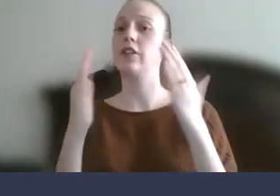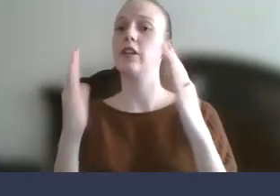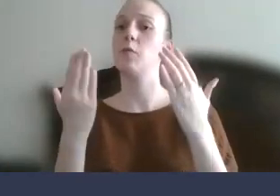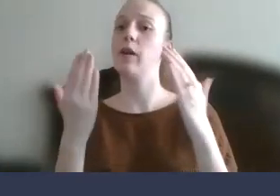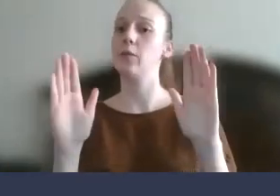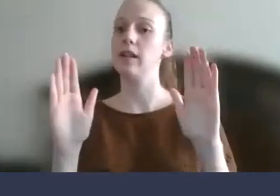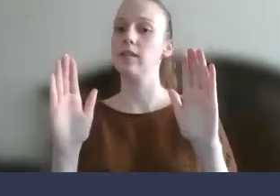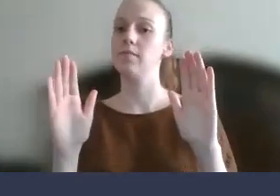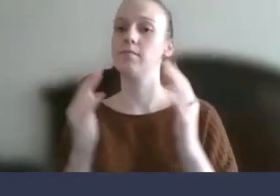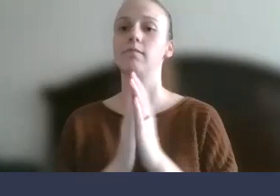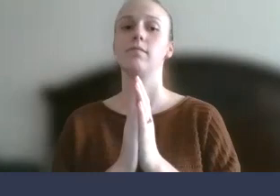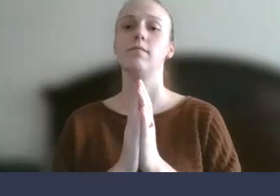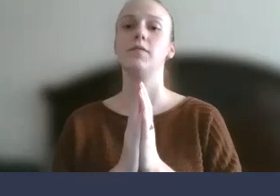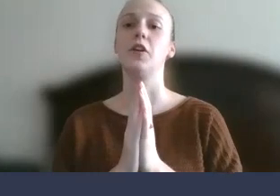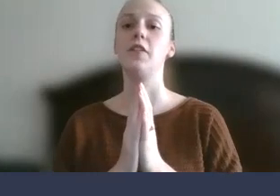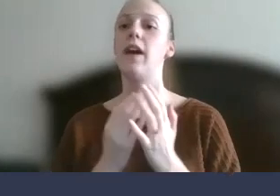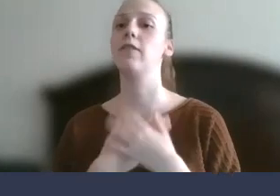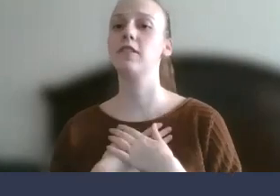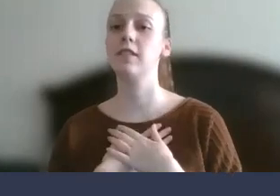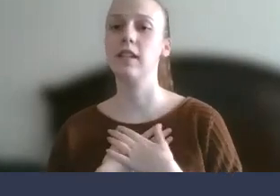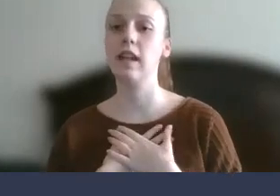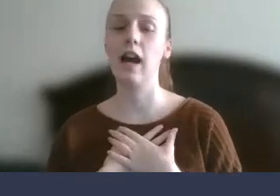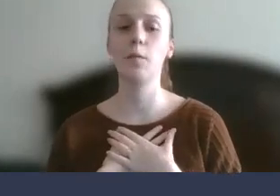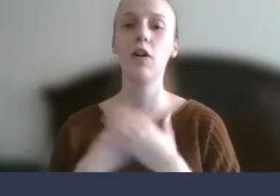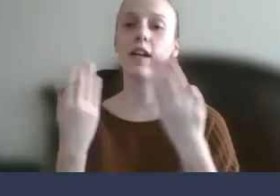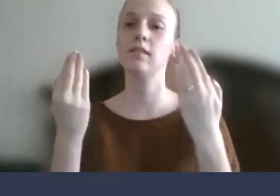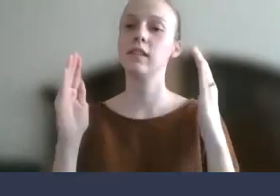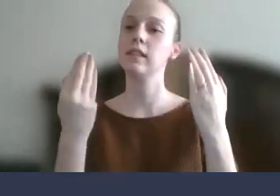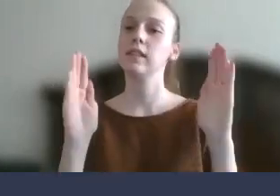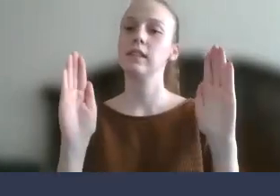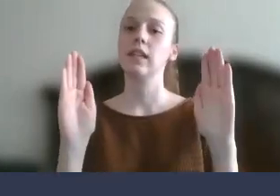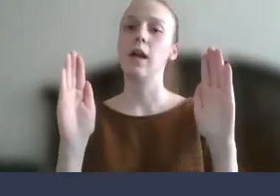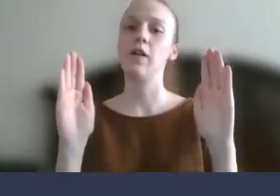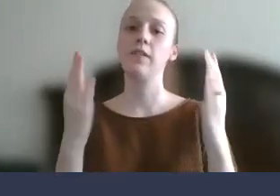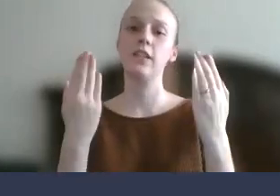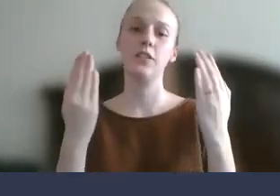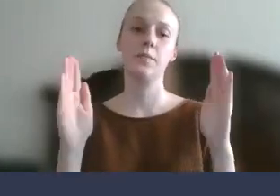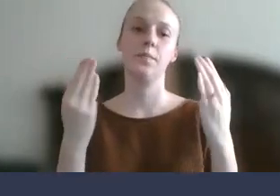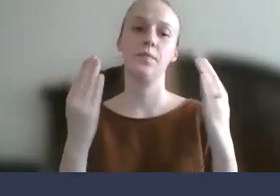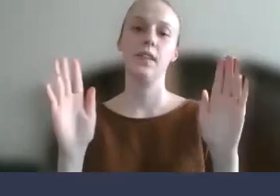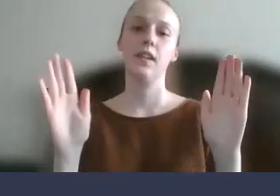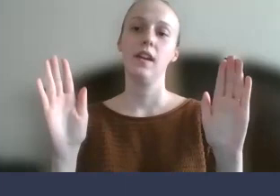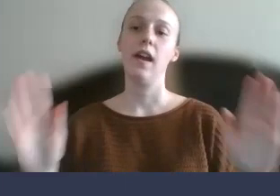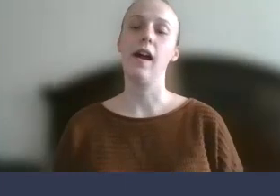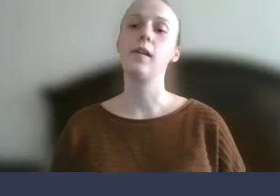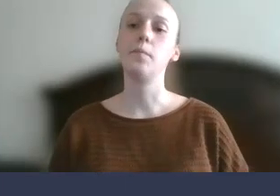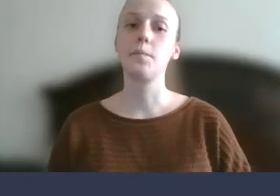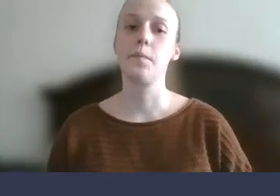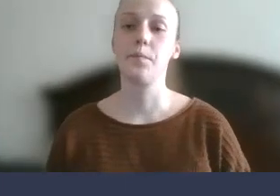and then you're gonna turn them away twice. So if I was to say, I'm all done, I'm all finished.